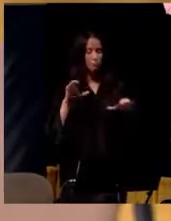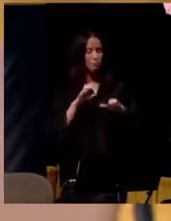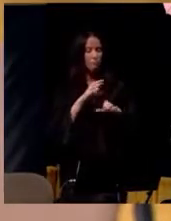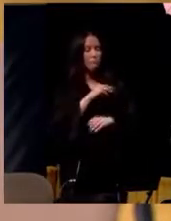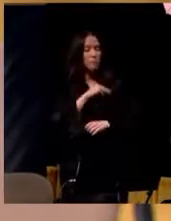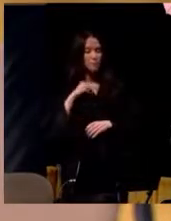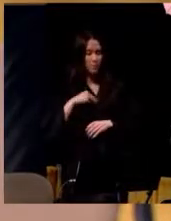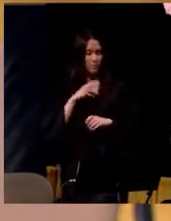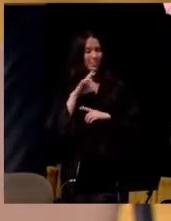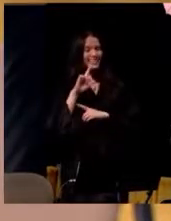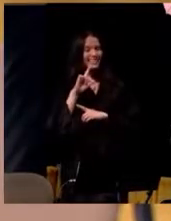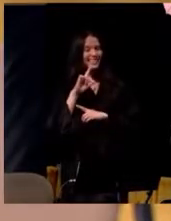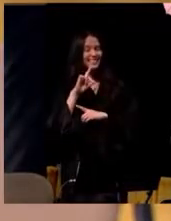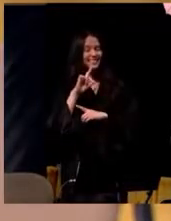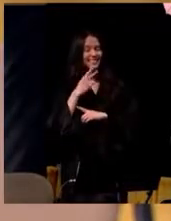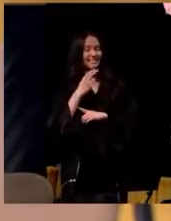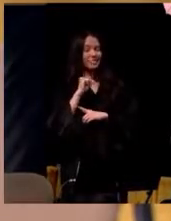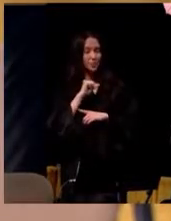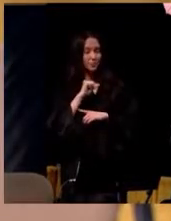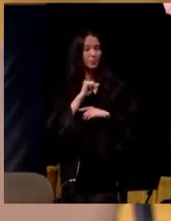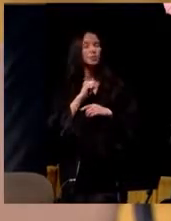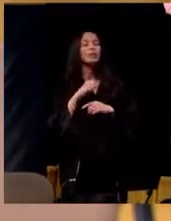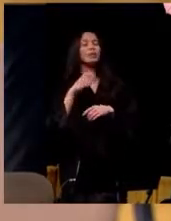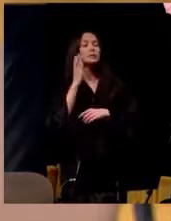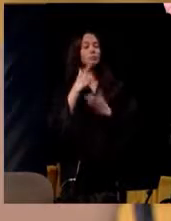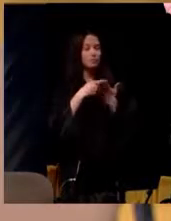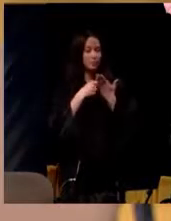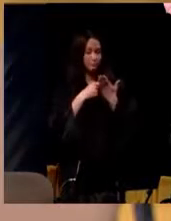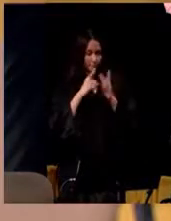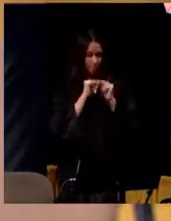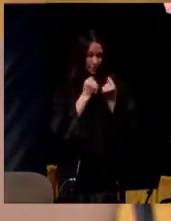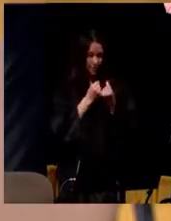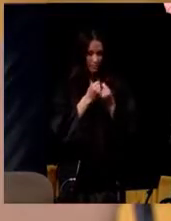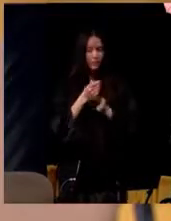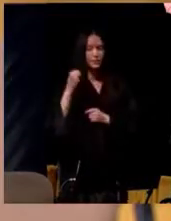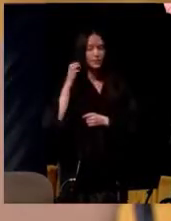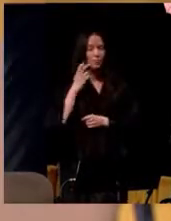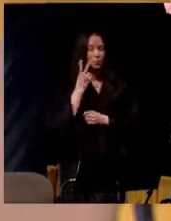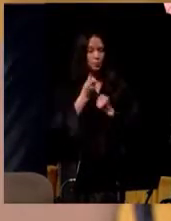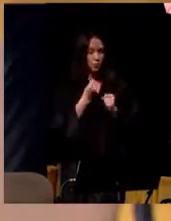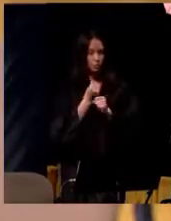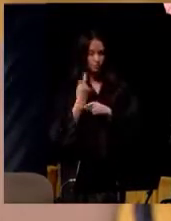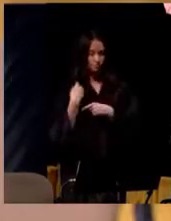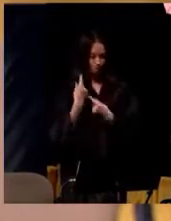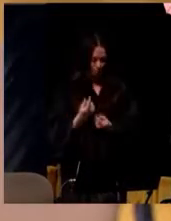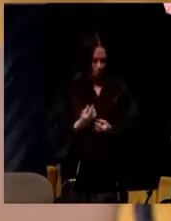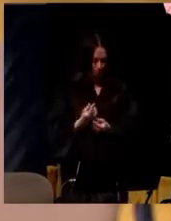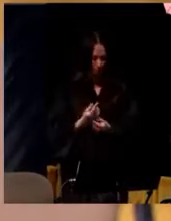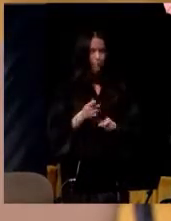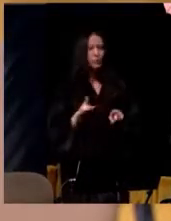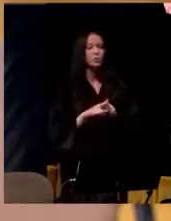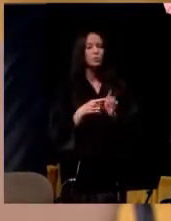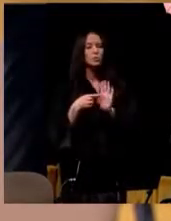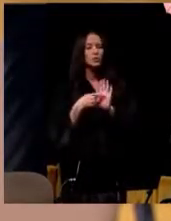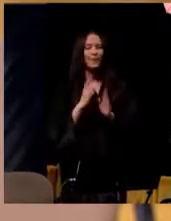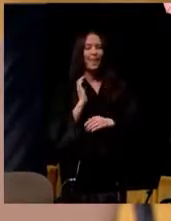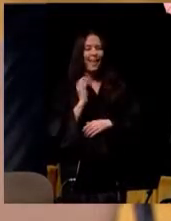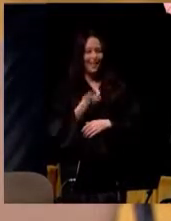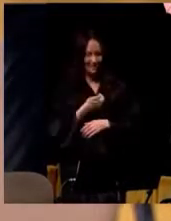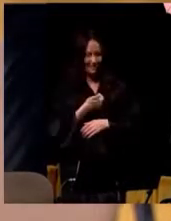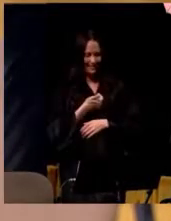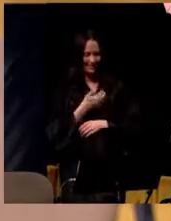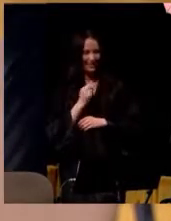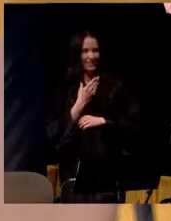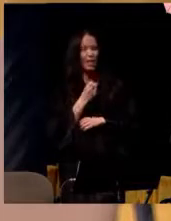member of the Davies Speech and Debate Team, having served as team captain for 2 years, and has represented us, Davies High School, at